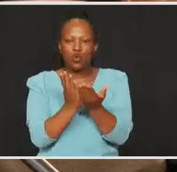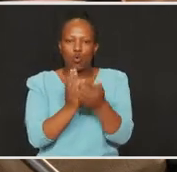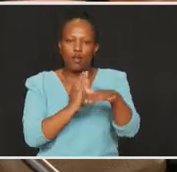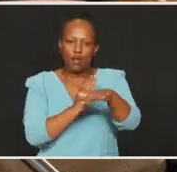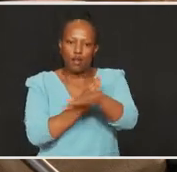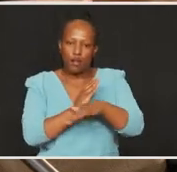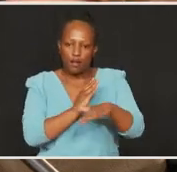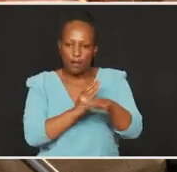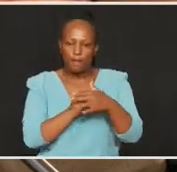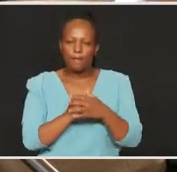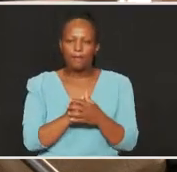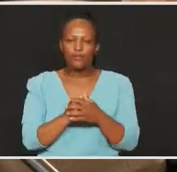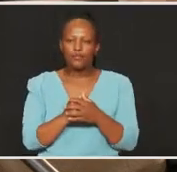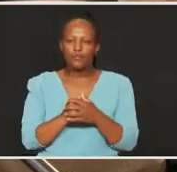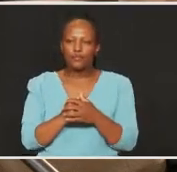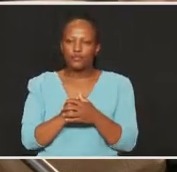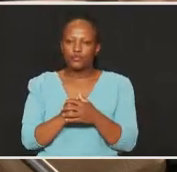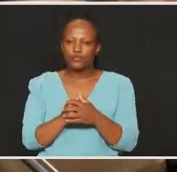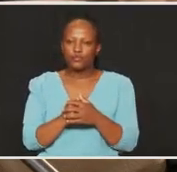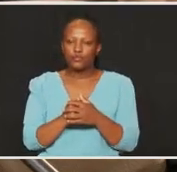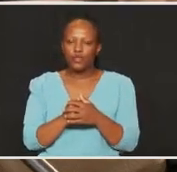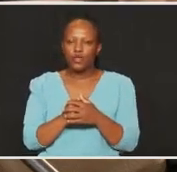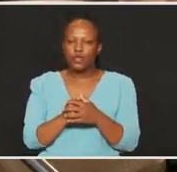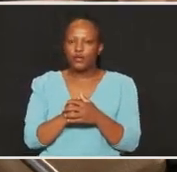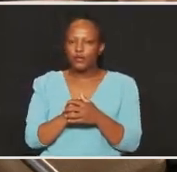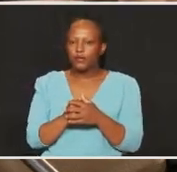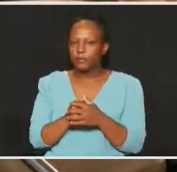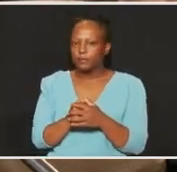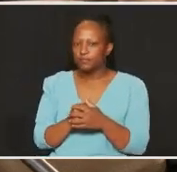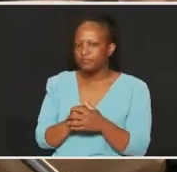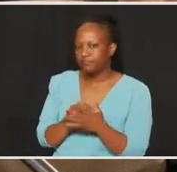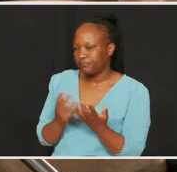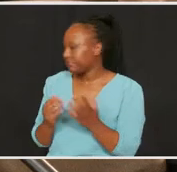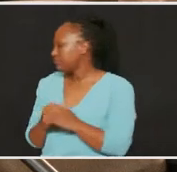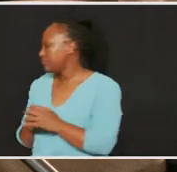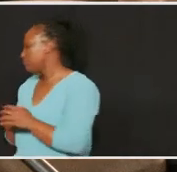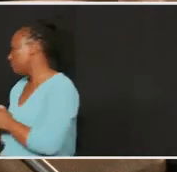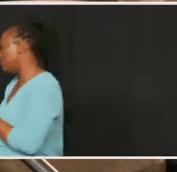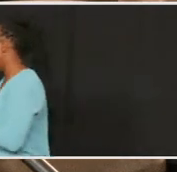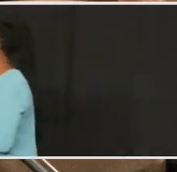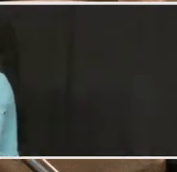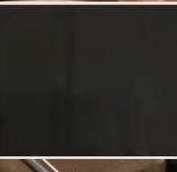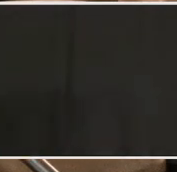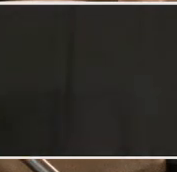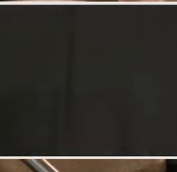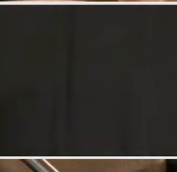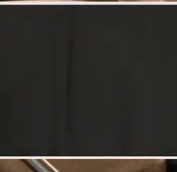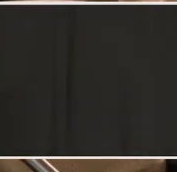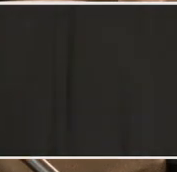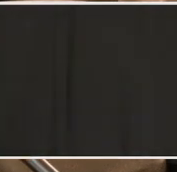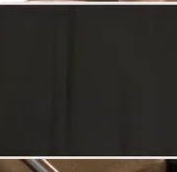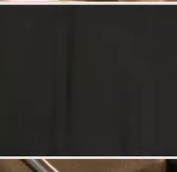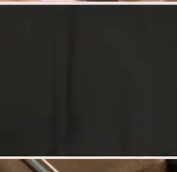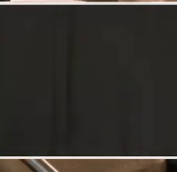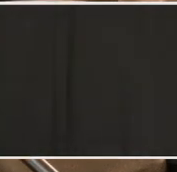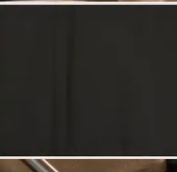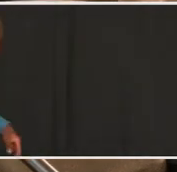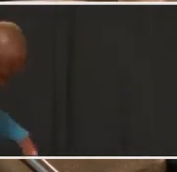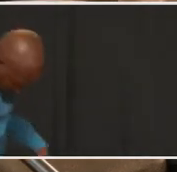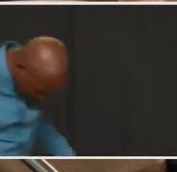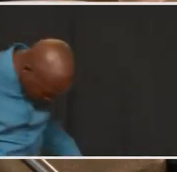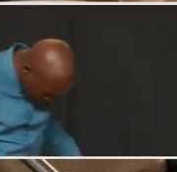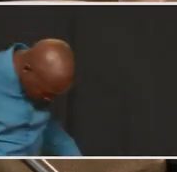chairperson I must say I'm also saying that and a mother